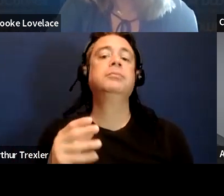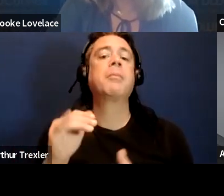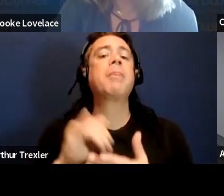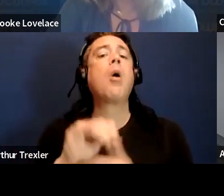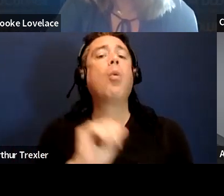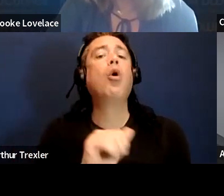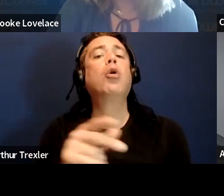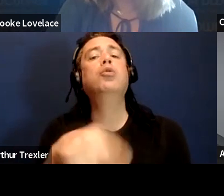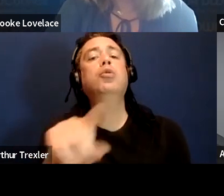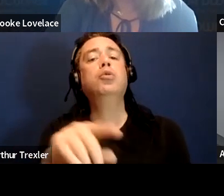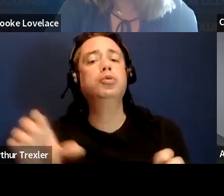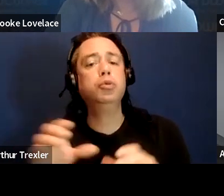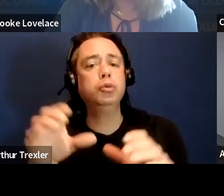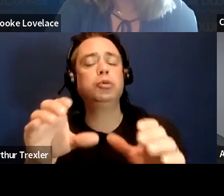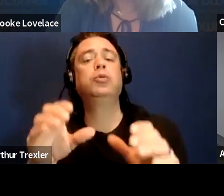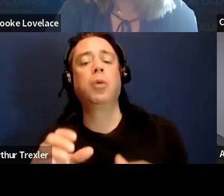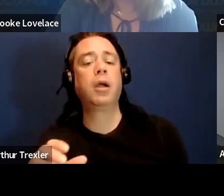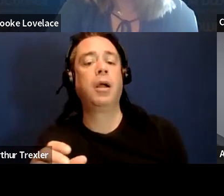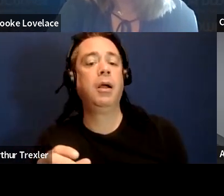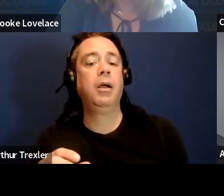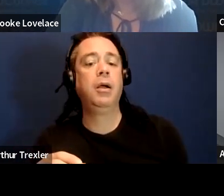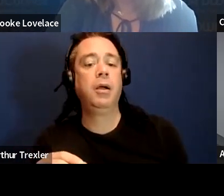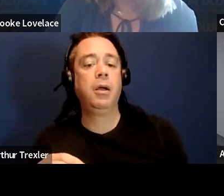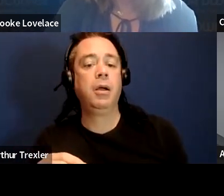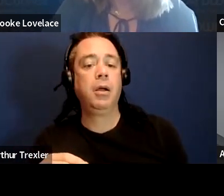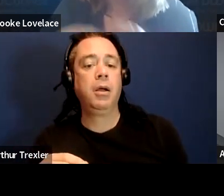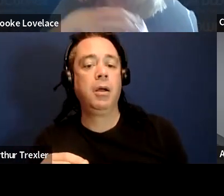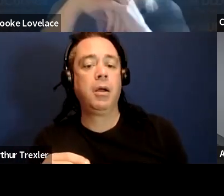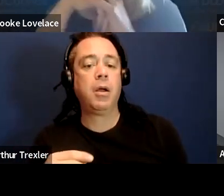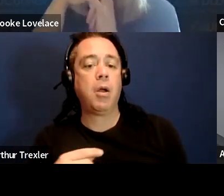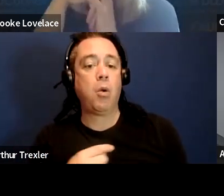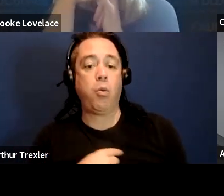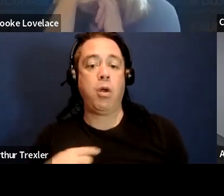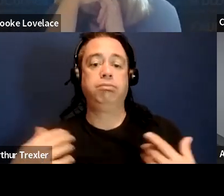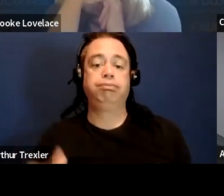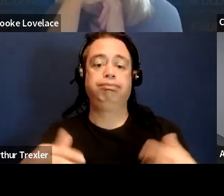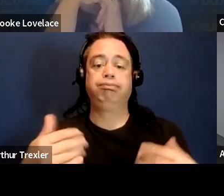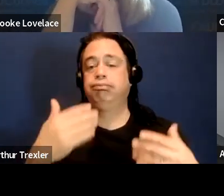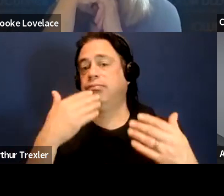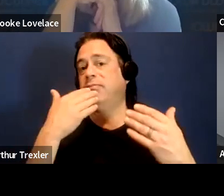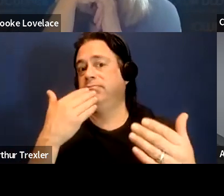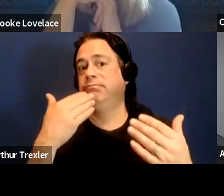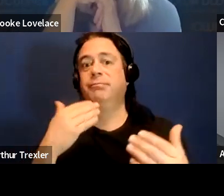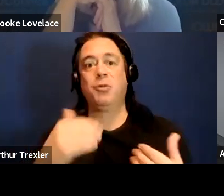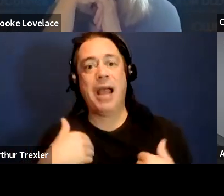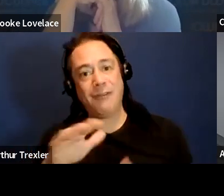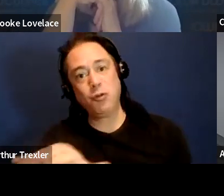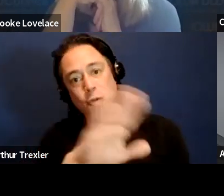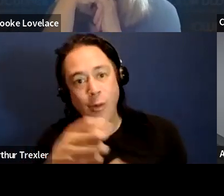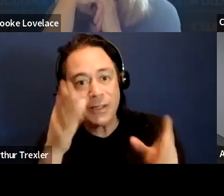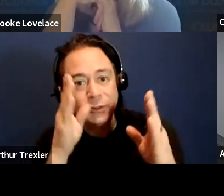group does, and we are just really thankful to have your attention and your time